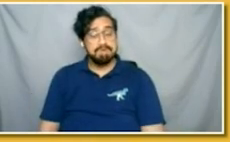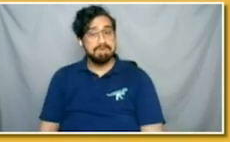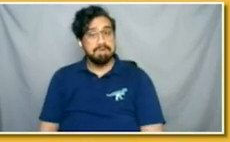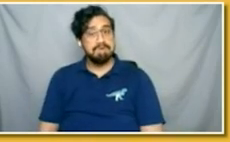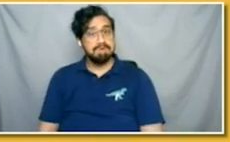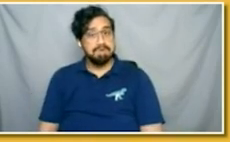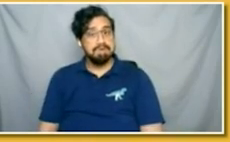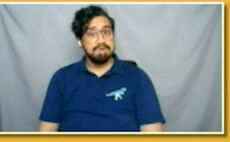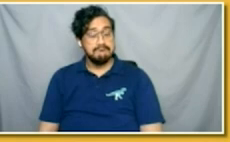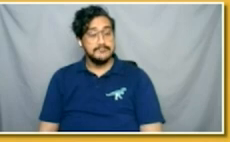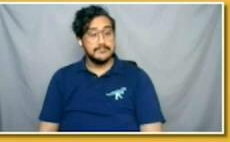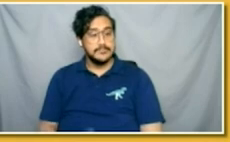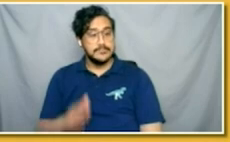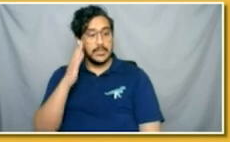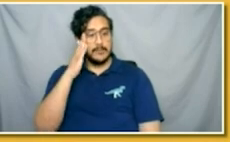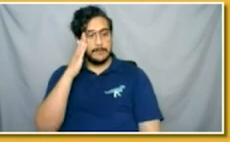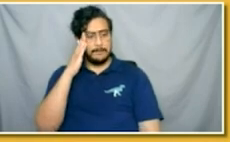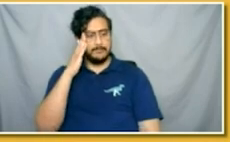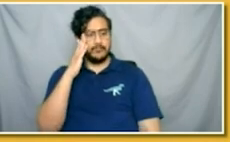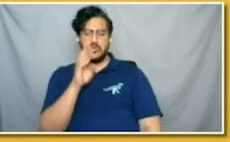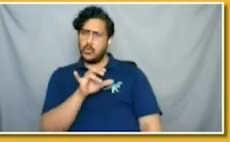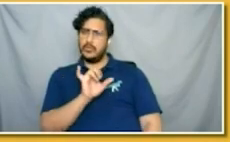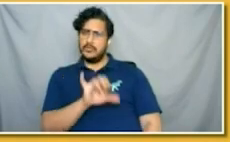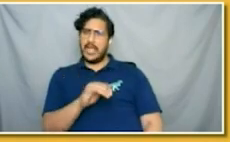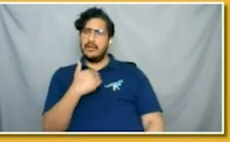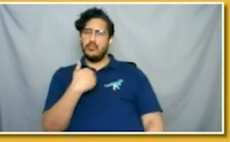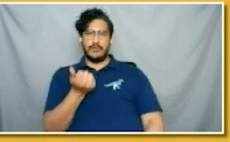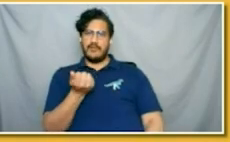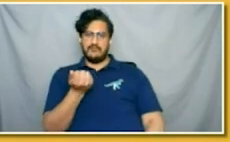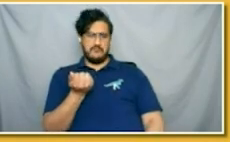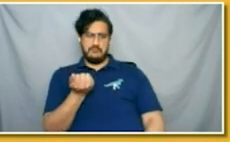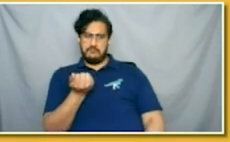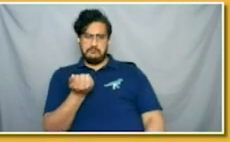Well, so with that, there's been several questions now